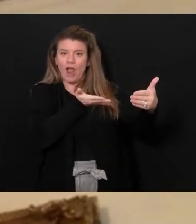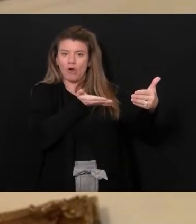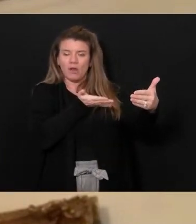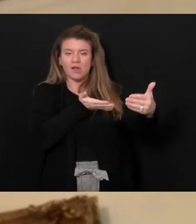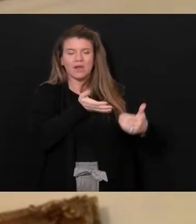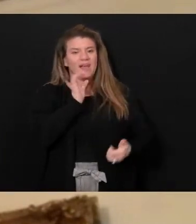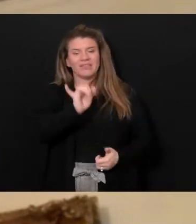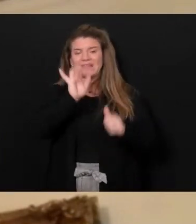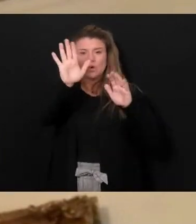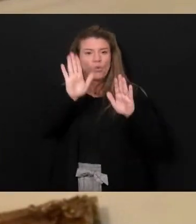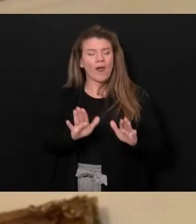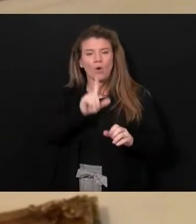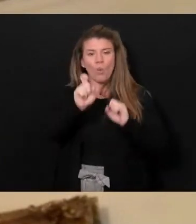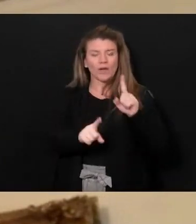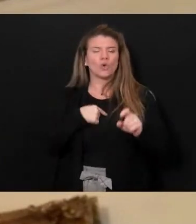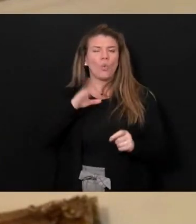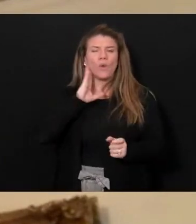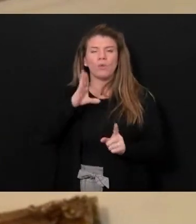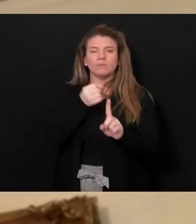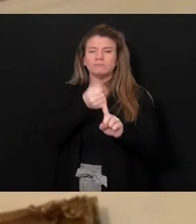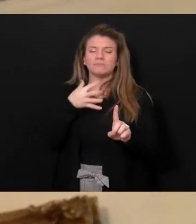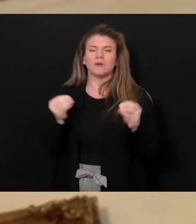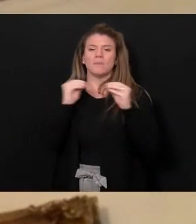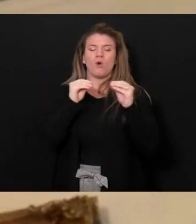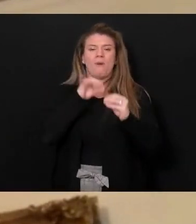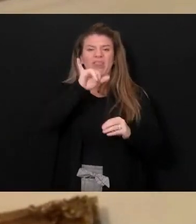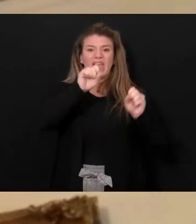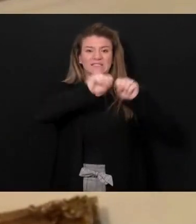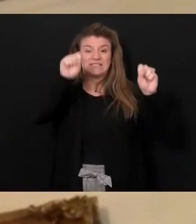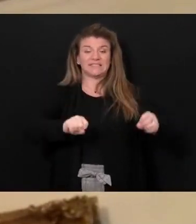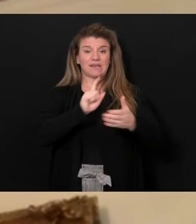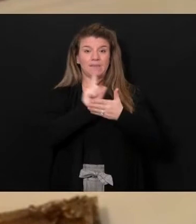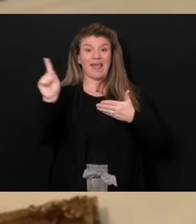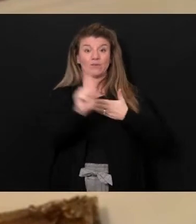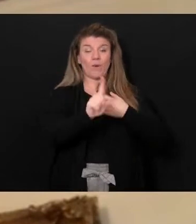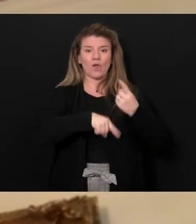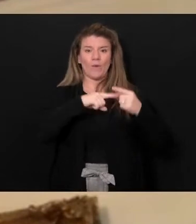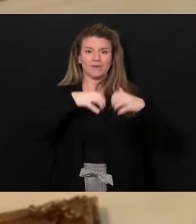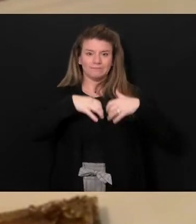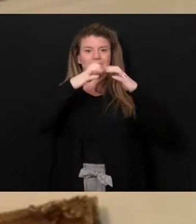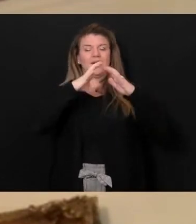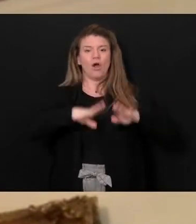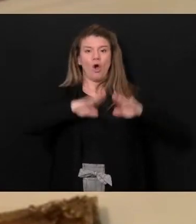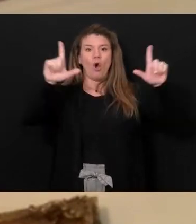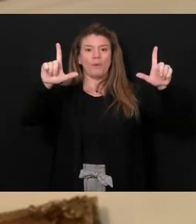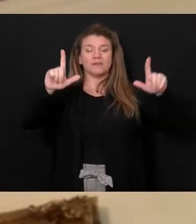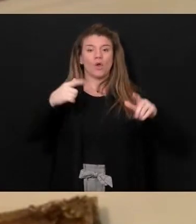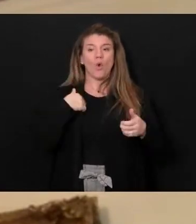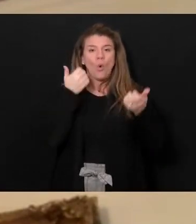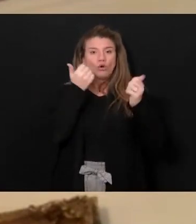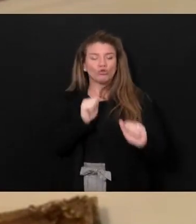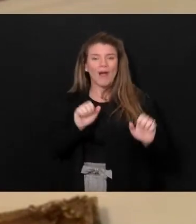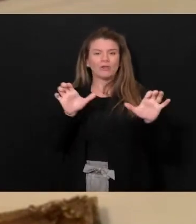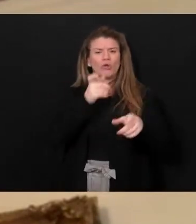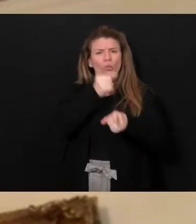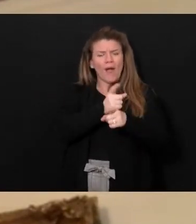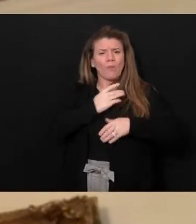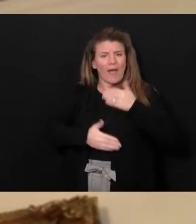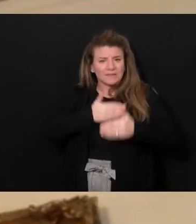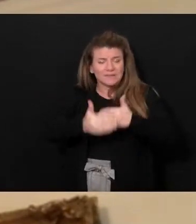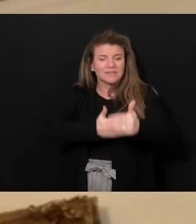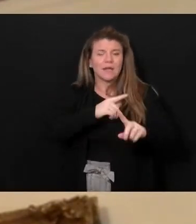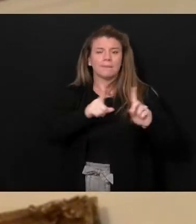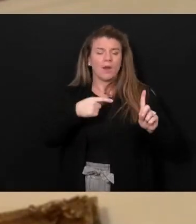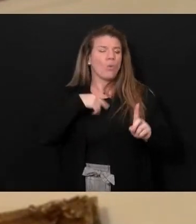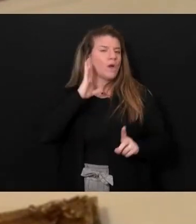great question. We'll talk about this more next week as we roll this system out. We're trying to do this methodically, but we will